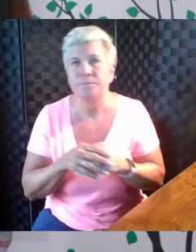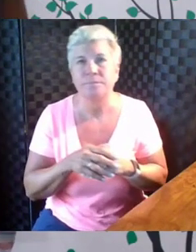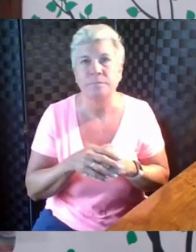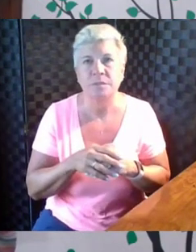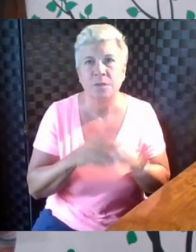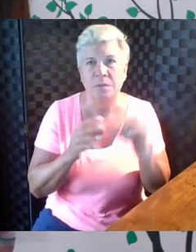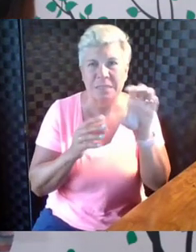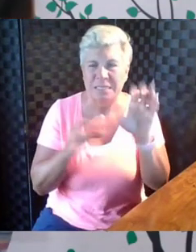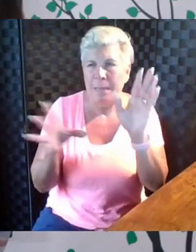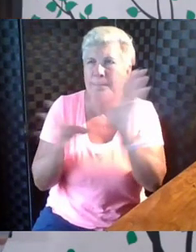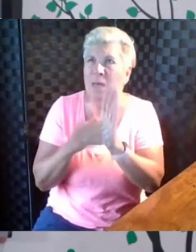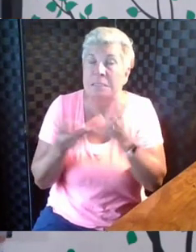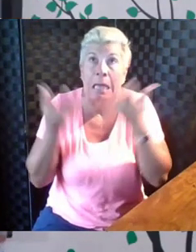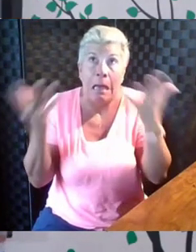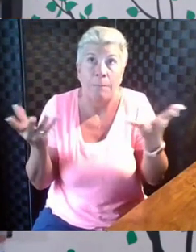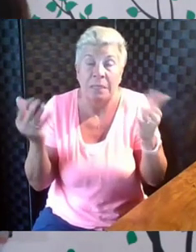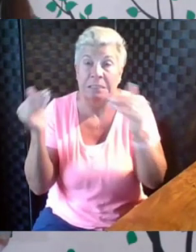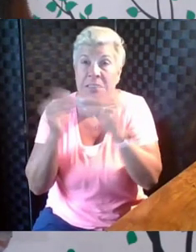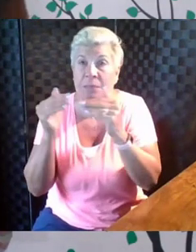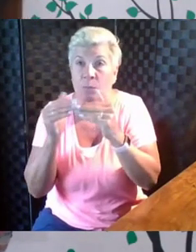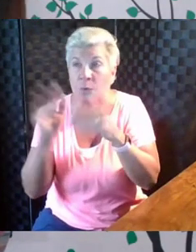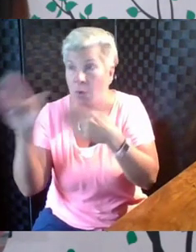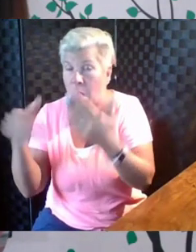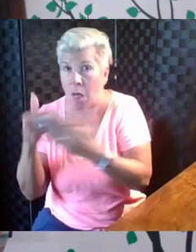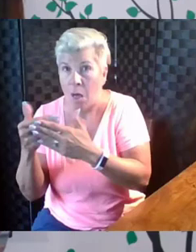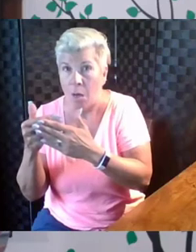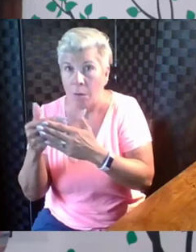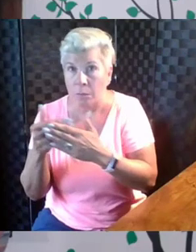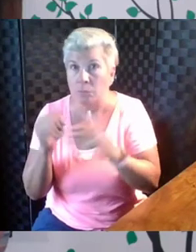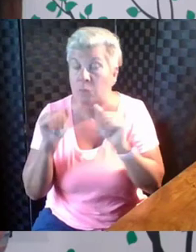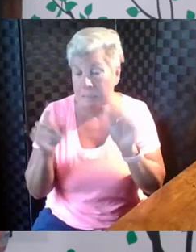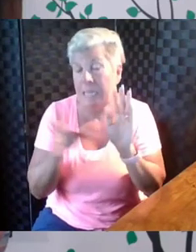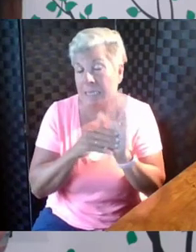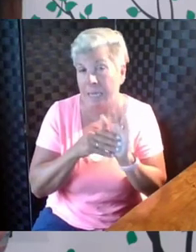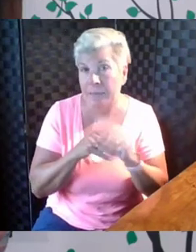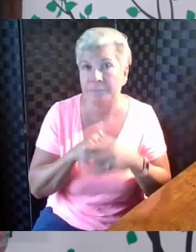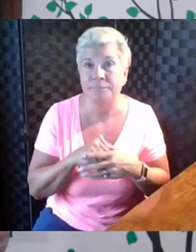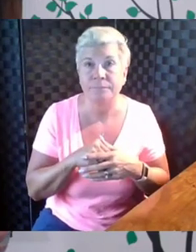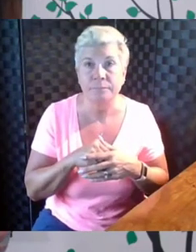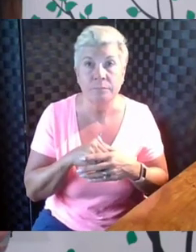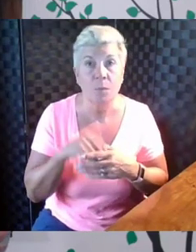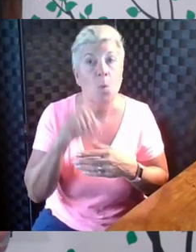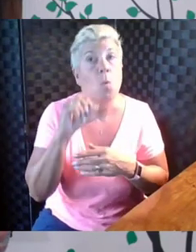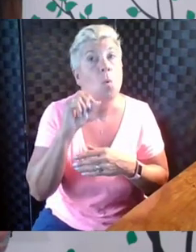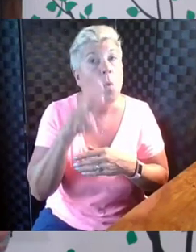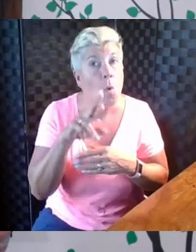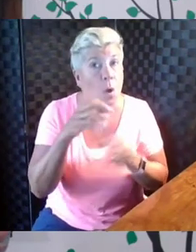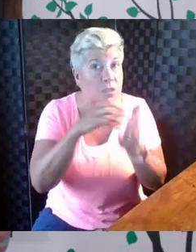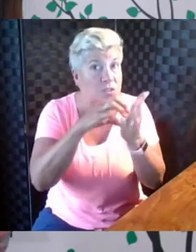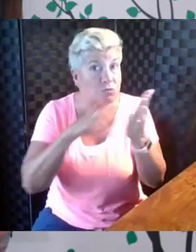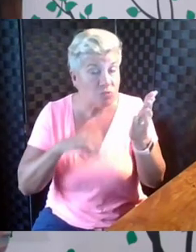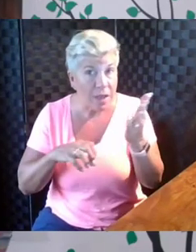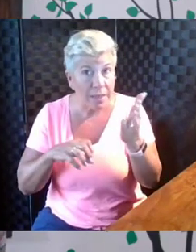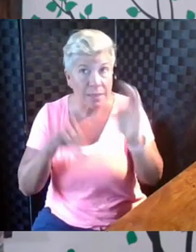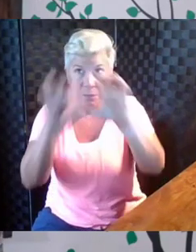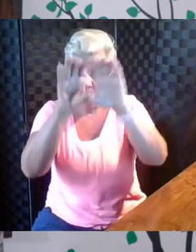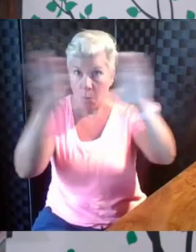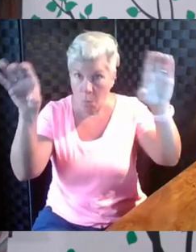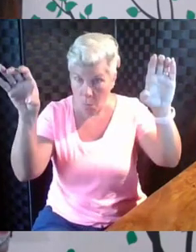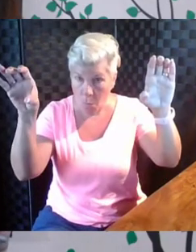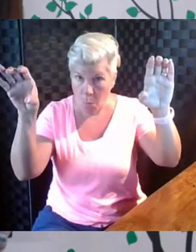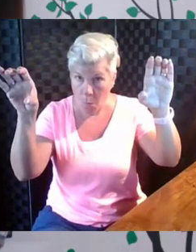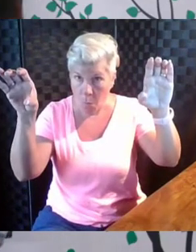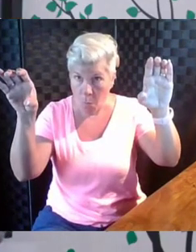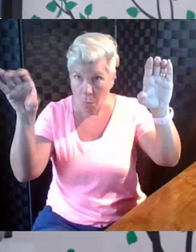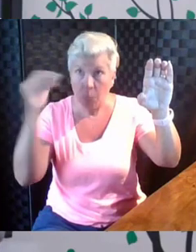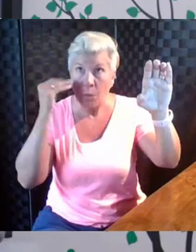much equals the whole. So we can add to find that part. Or we can subtract. We can take